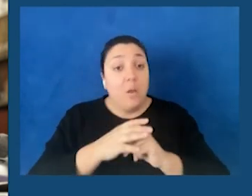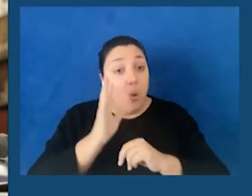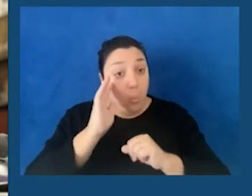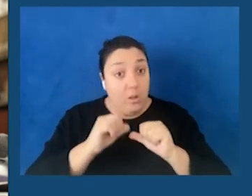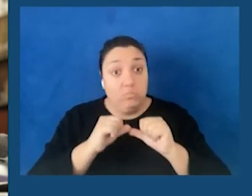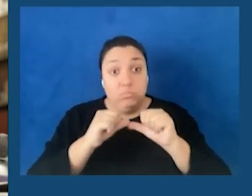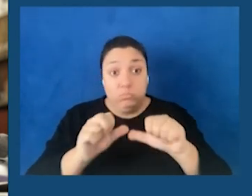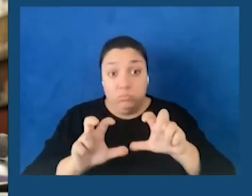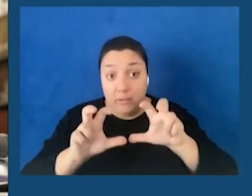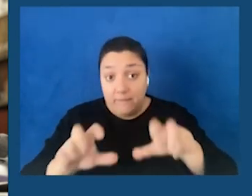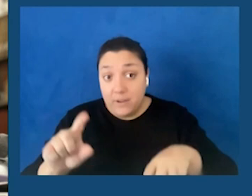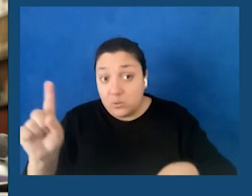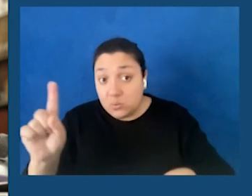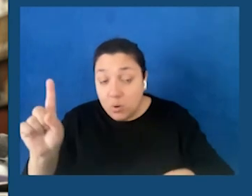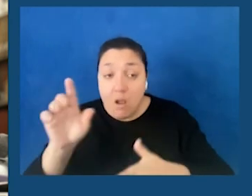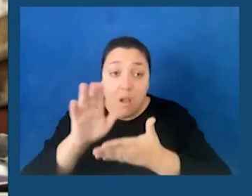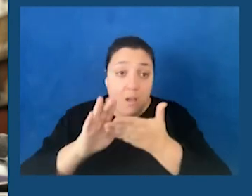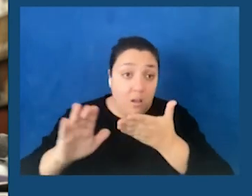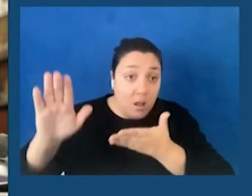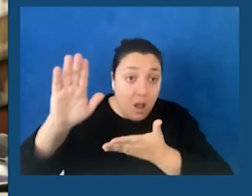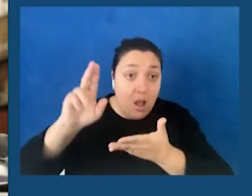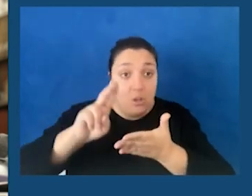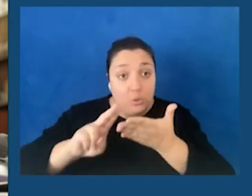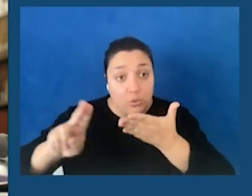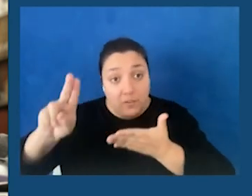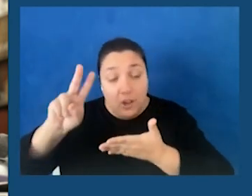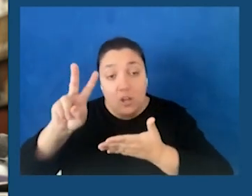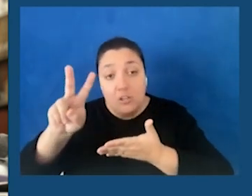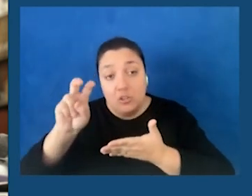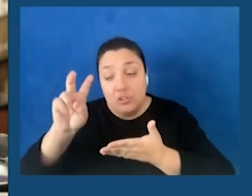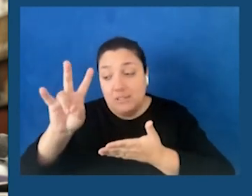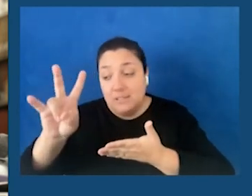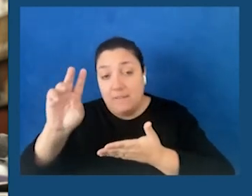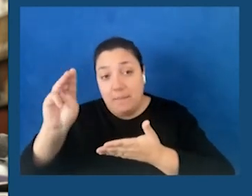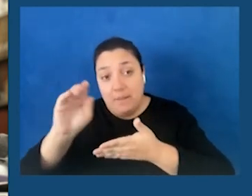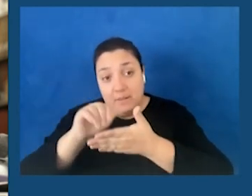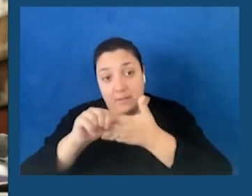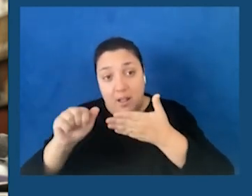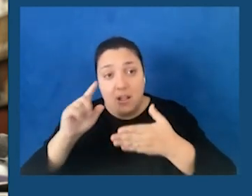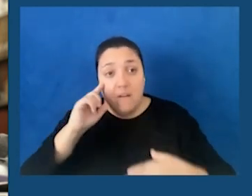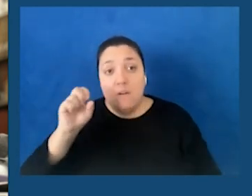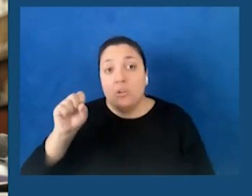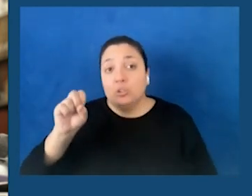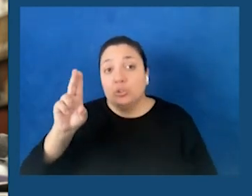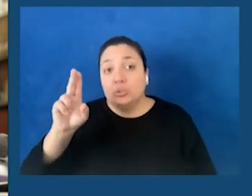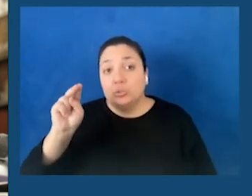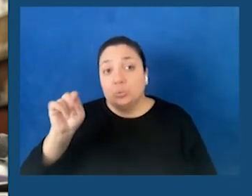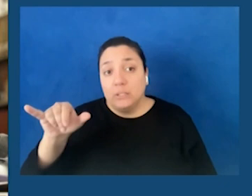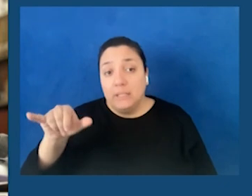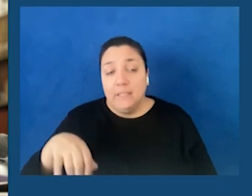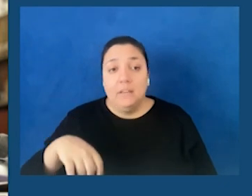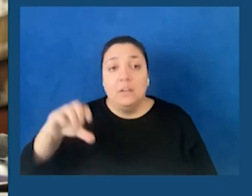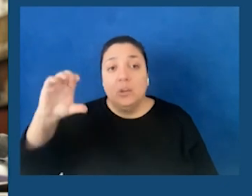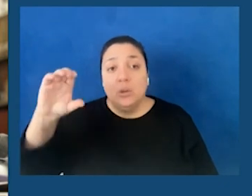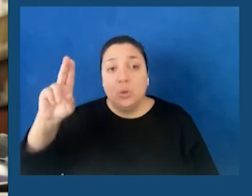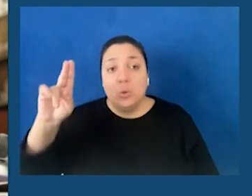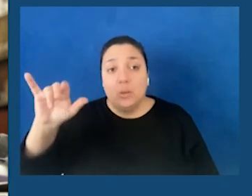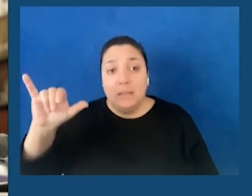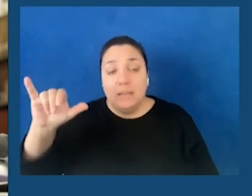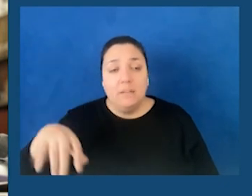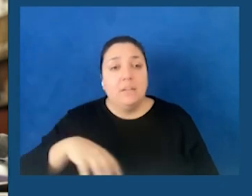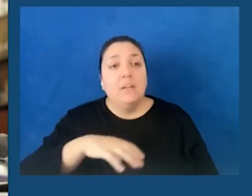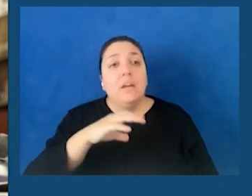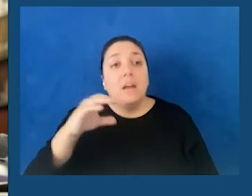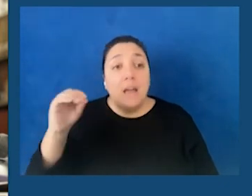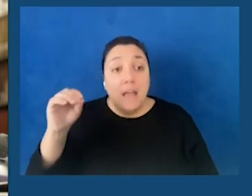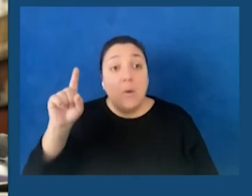universities. $207 million in SUNY and CUNY operations because we have to keep investing in them, and $1.2 billion in